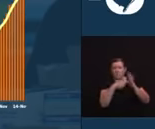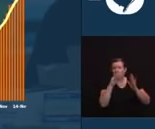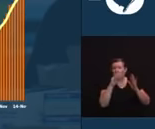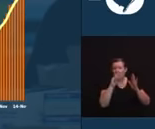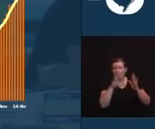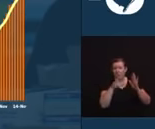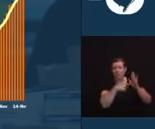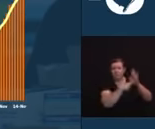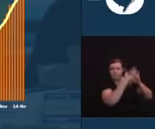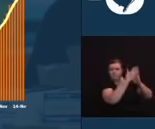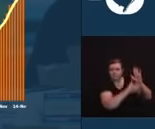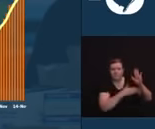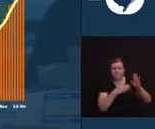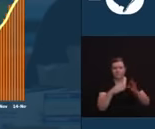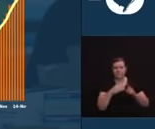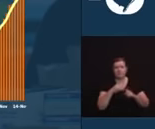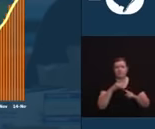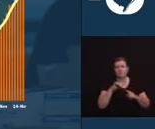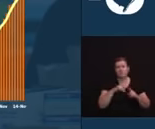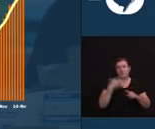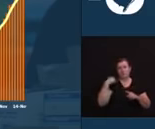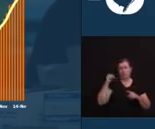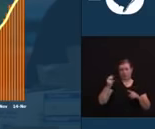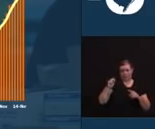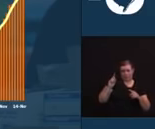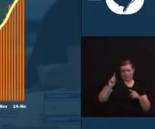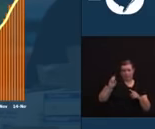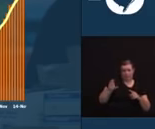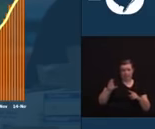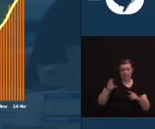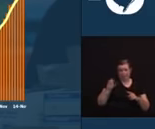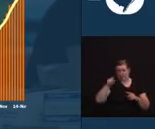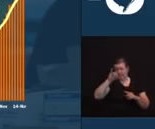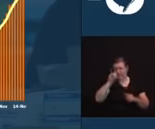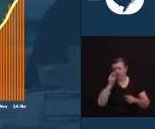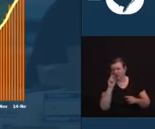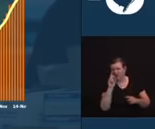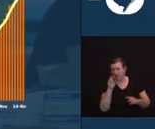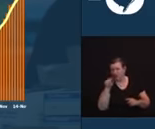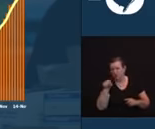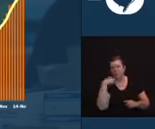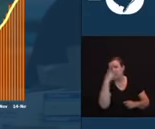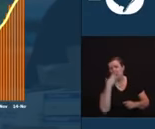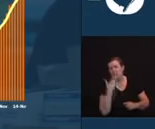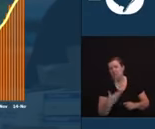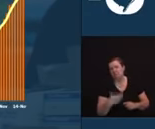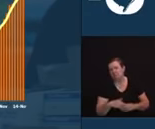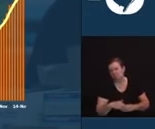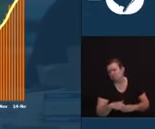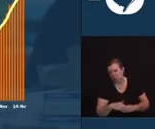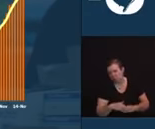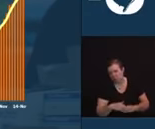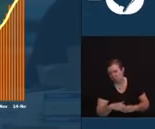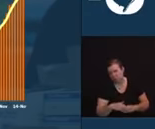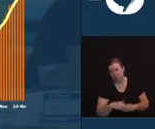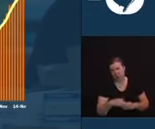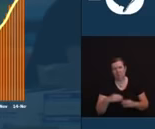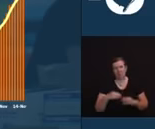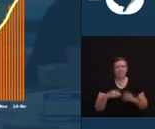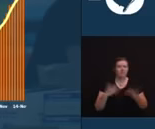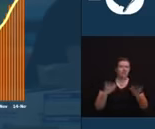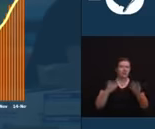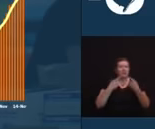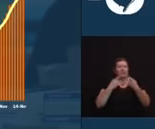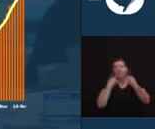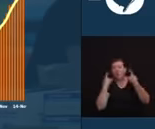January is not pretty. It's not pretty today. It's going to get a lot worse, particularly if we don't have compliance on wearing face coverings, social distancing,